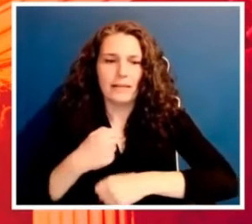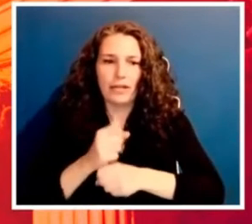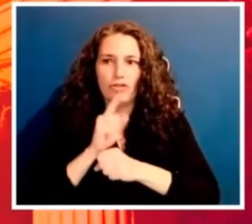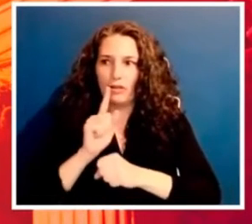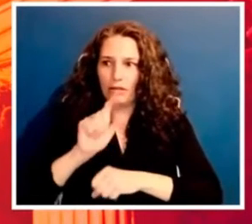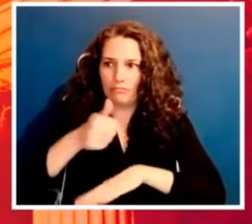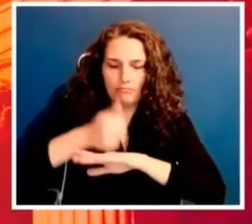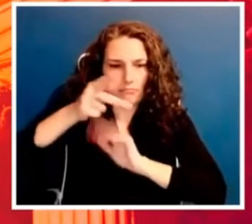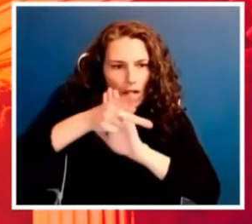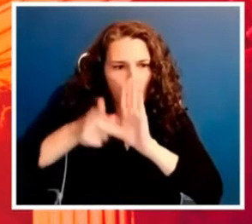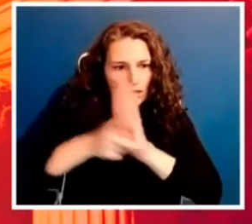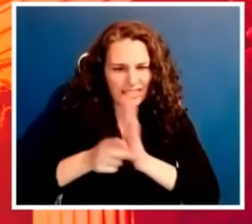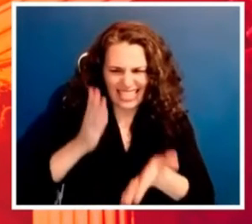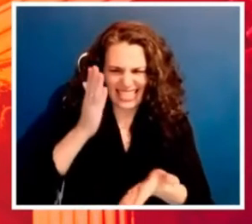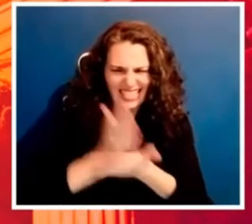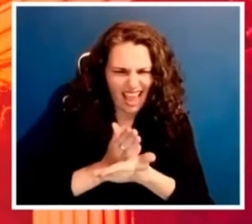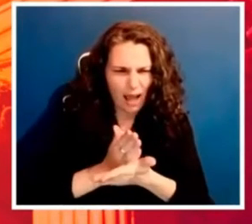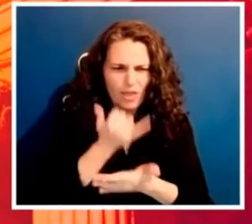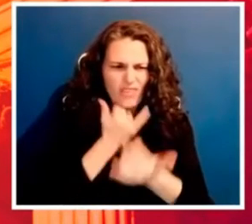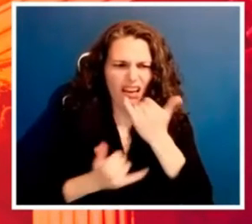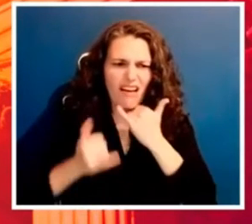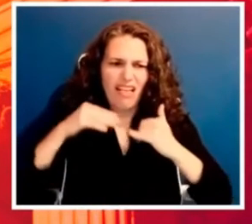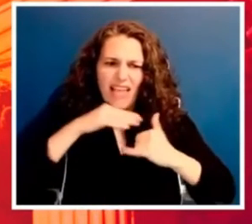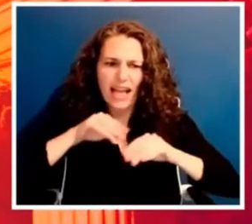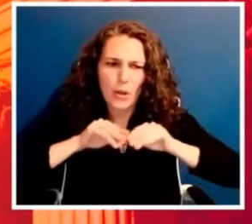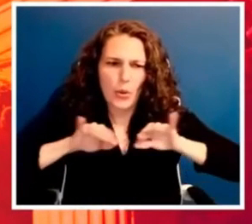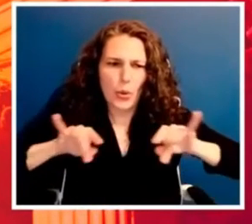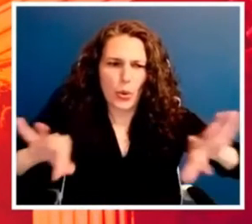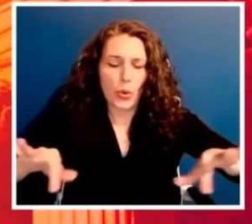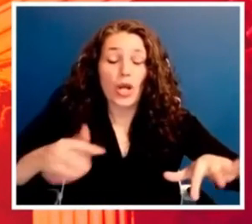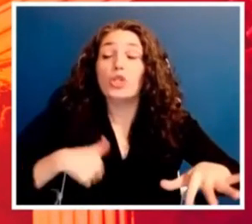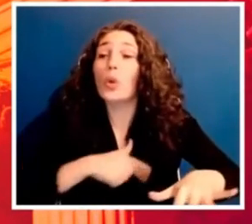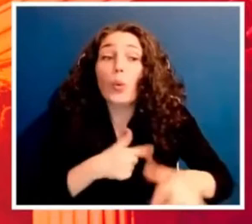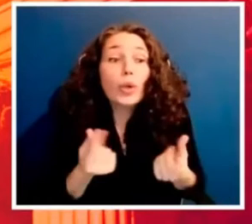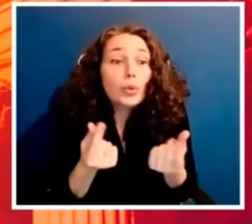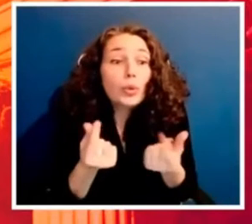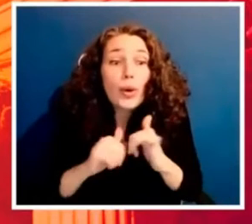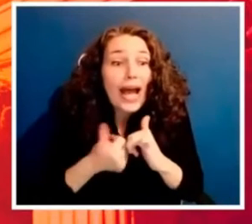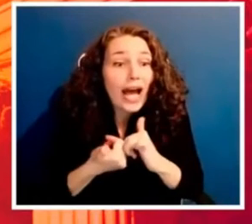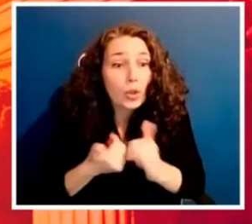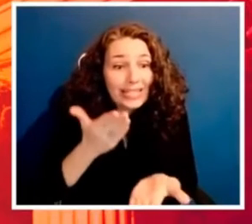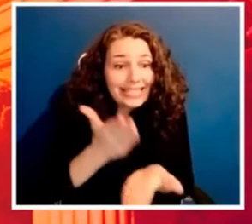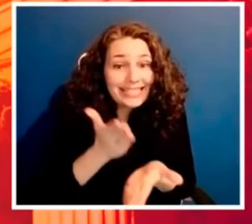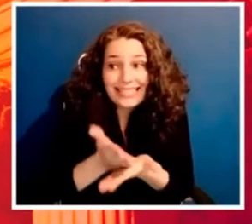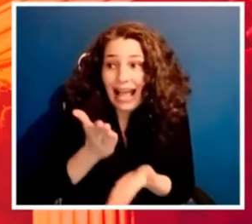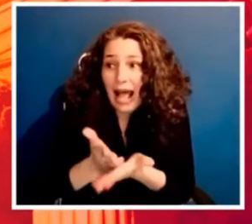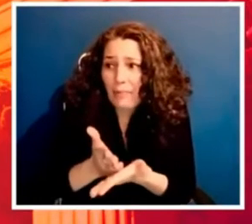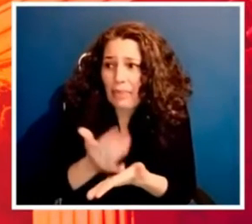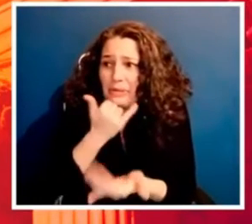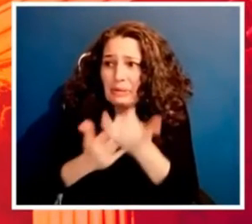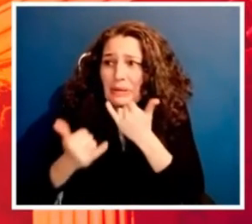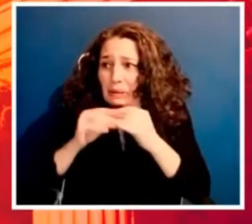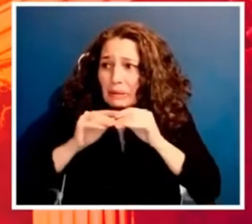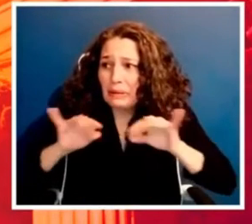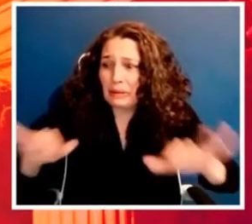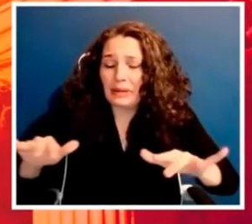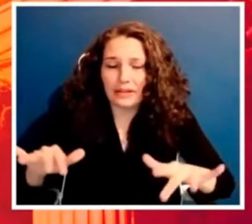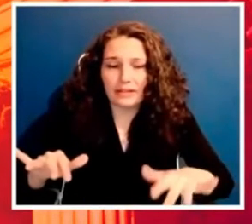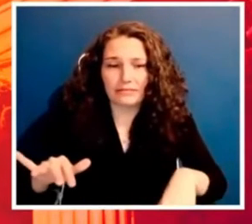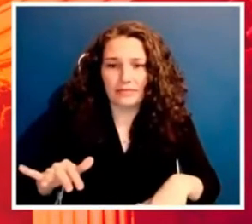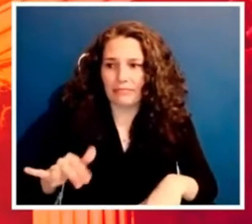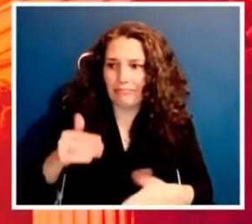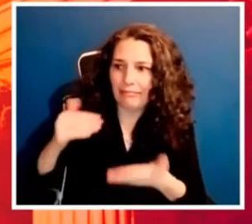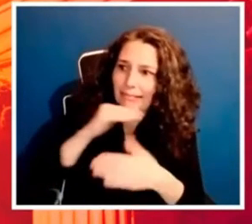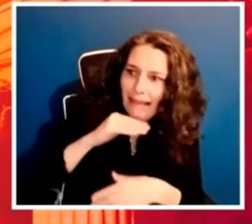But there are steps we can all take to spot and limit the spread of disinfo in our own communities. So how do you know if what